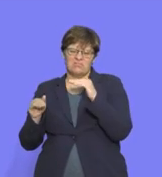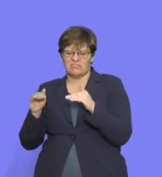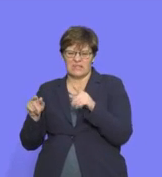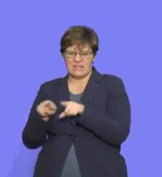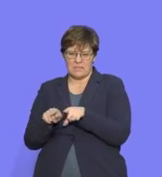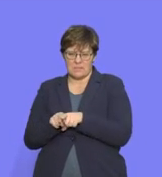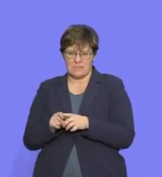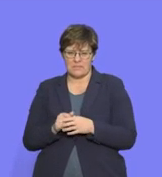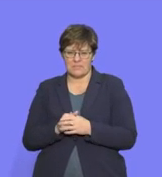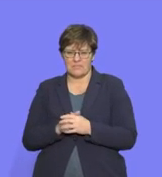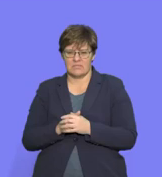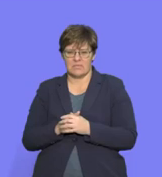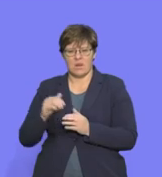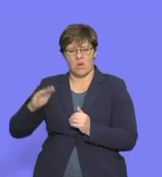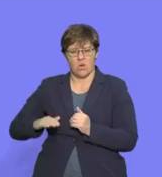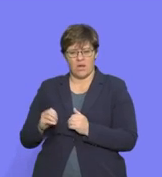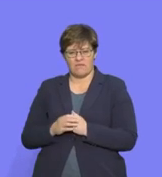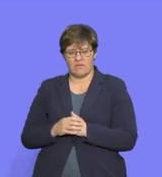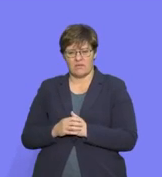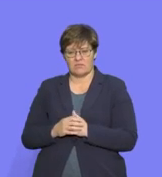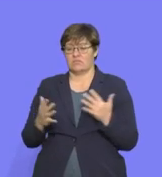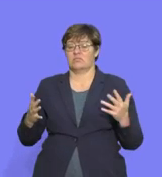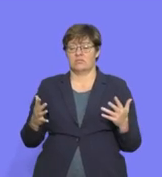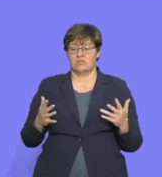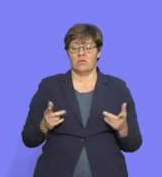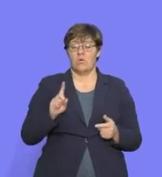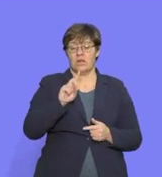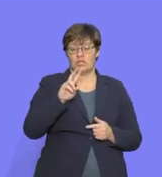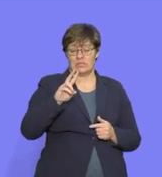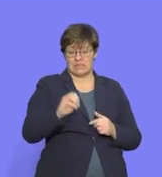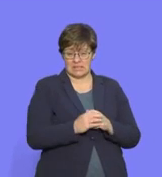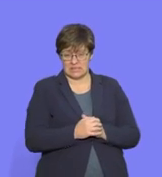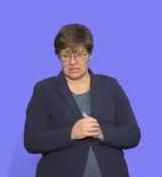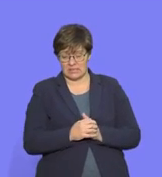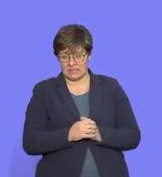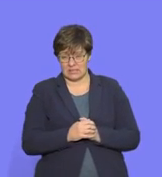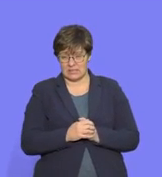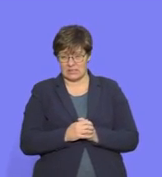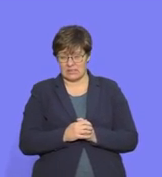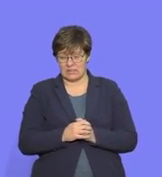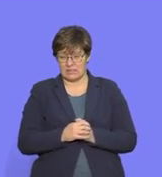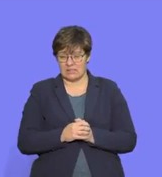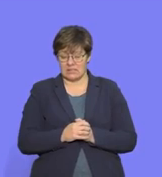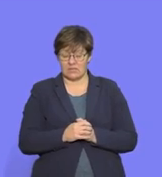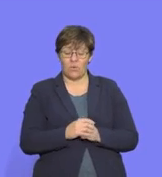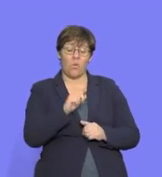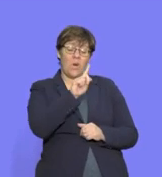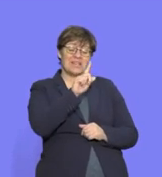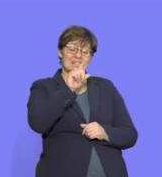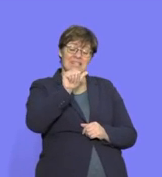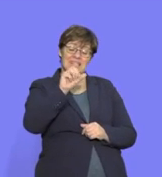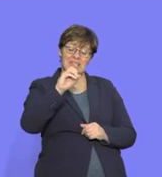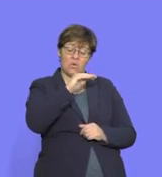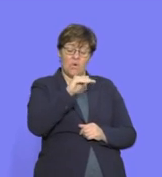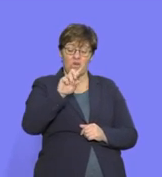because that's where it's low. Oh, my soul. And we're going to get to 120. So this guy's blood is 160